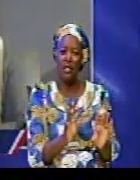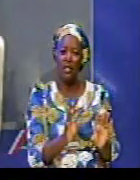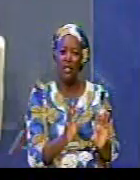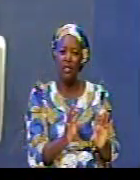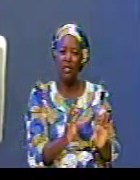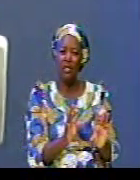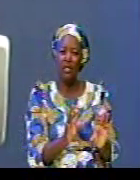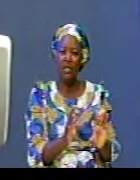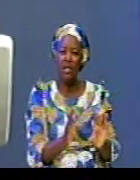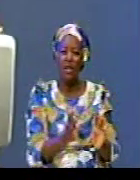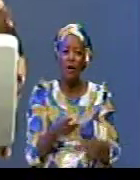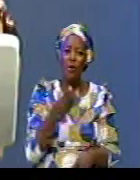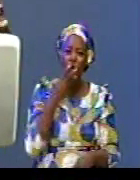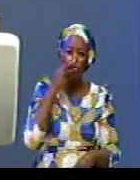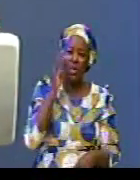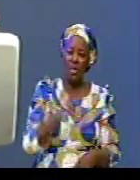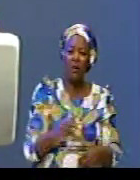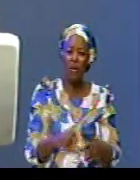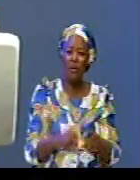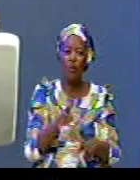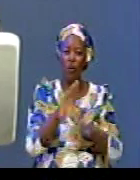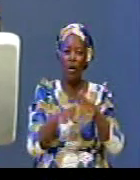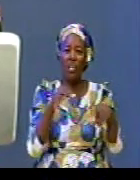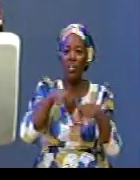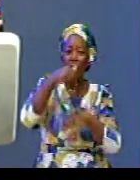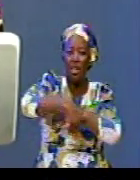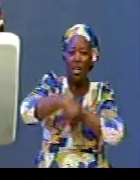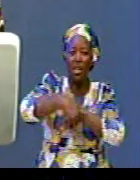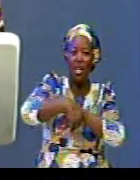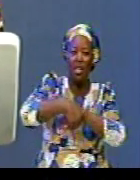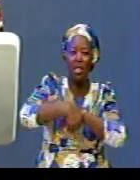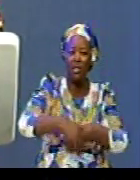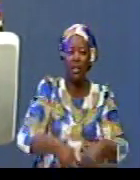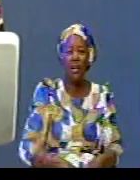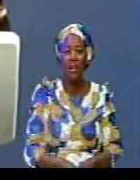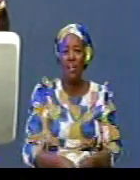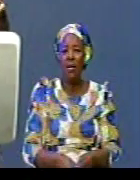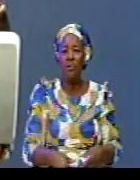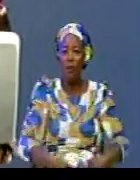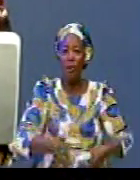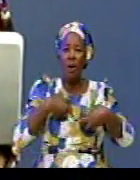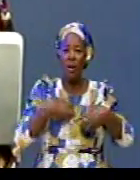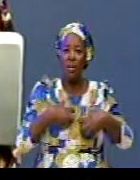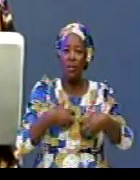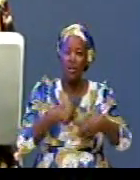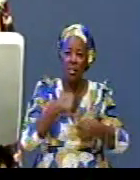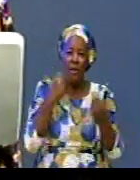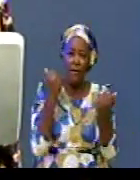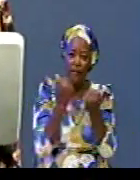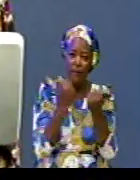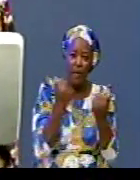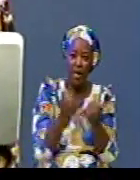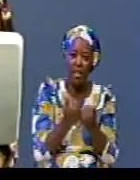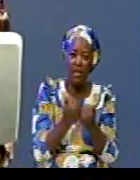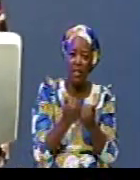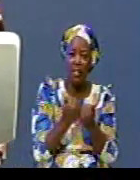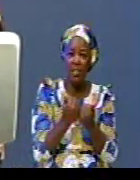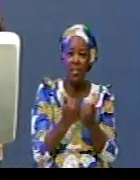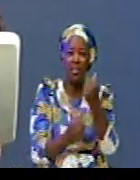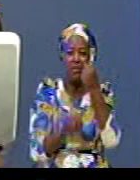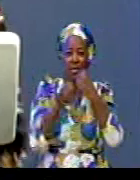witchcraft, hatred, variance, emulations,